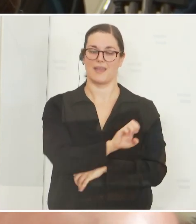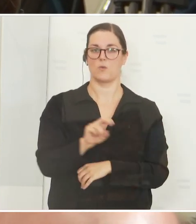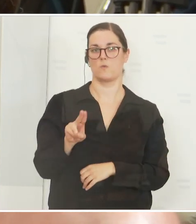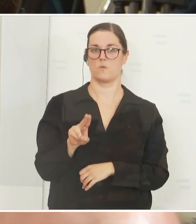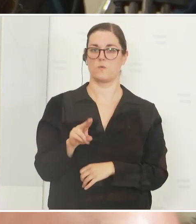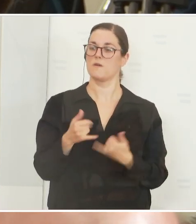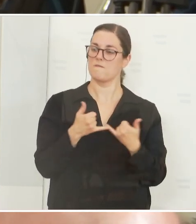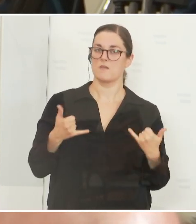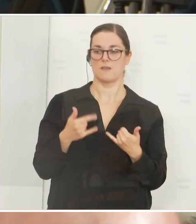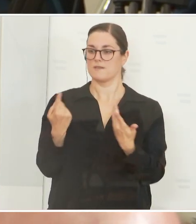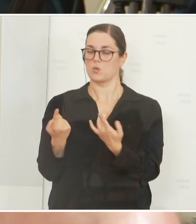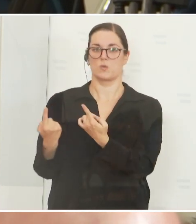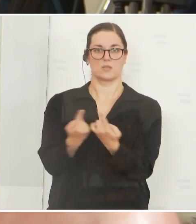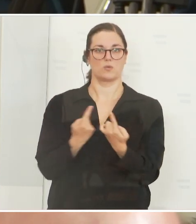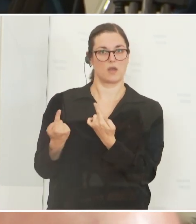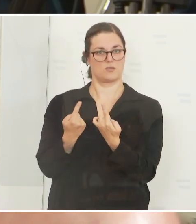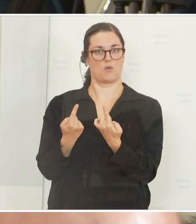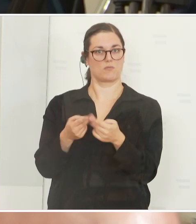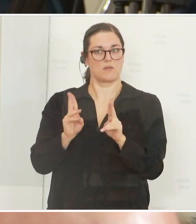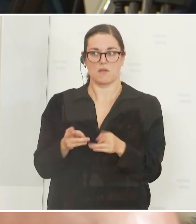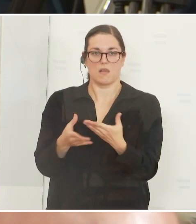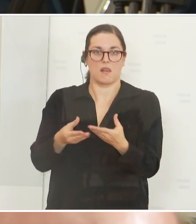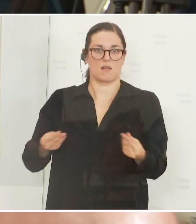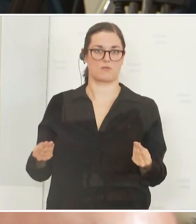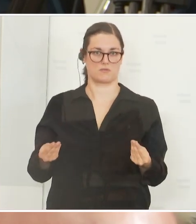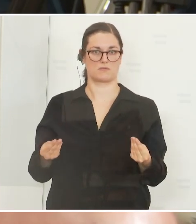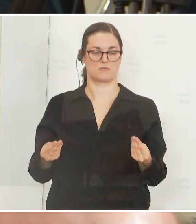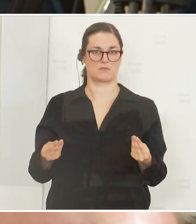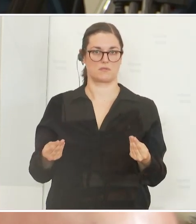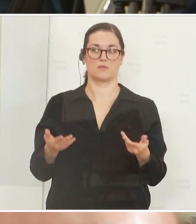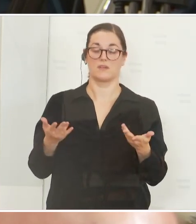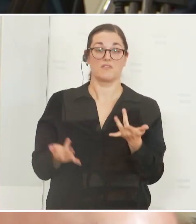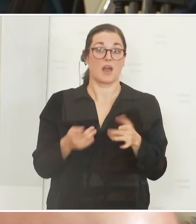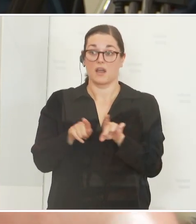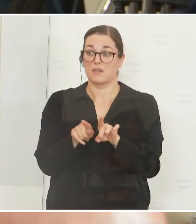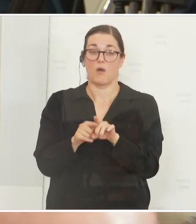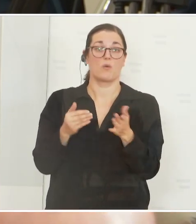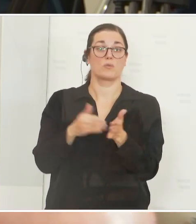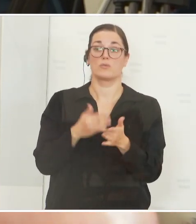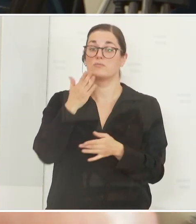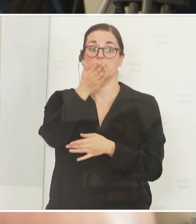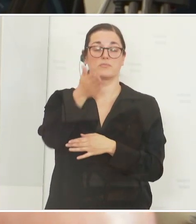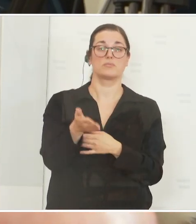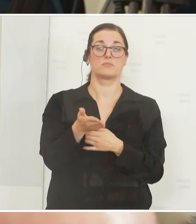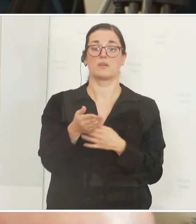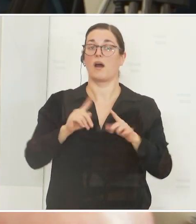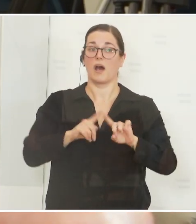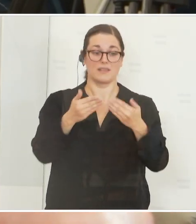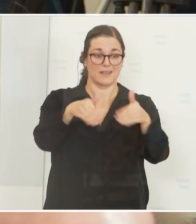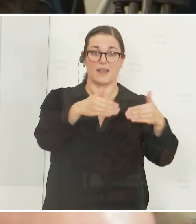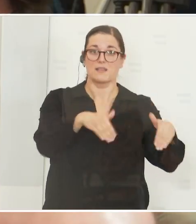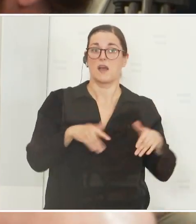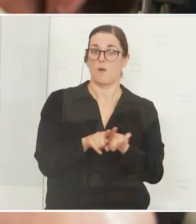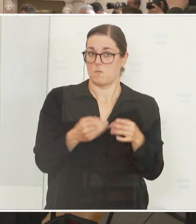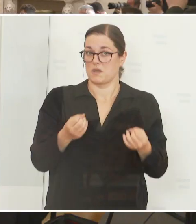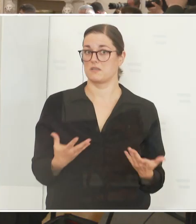Union to deal with the situation at the border that might even occur at other borderlines of the European Union in the future?